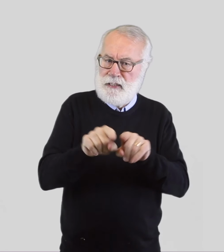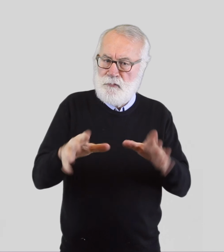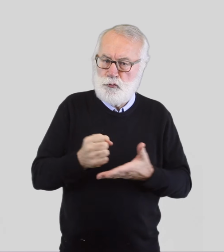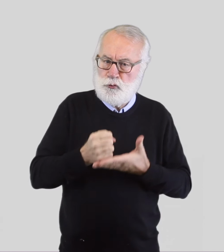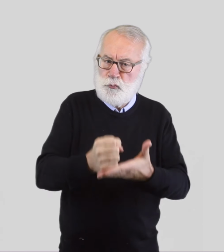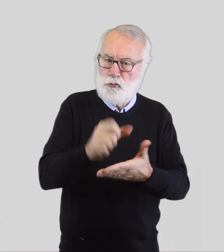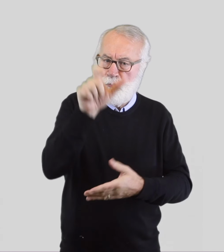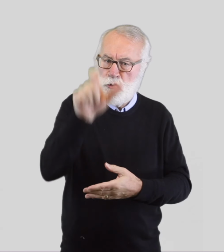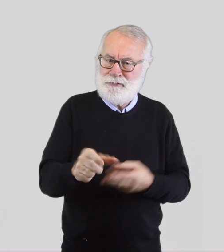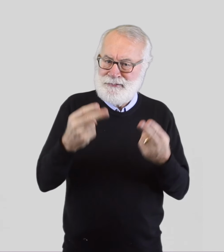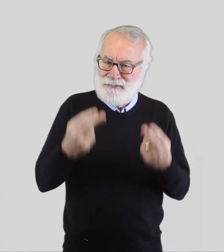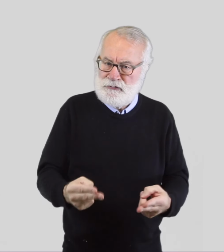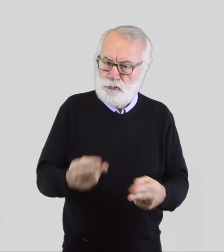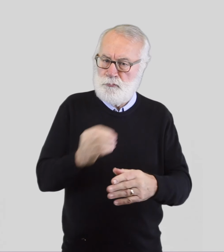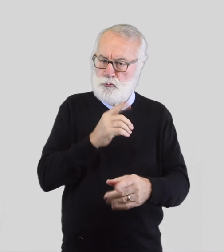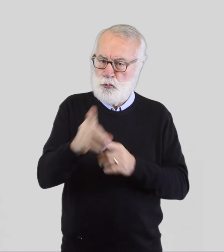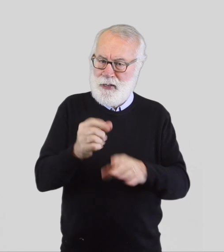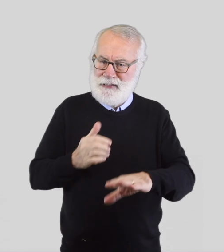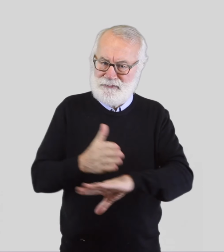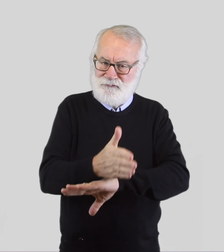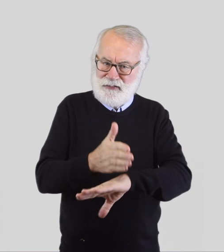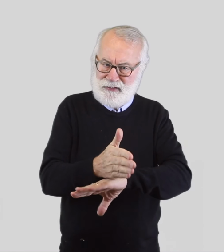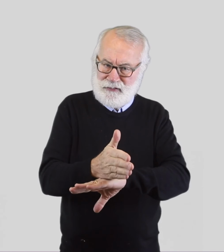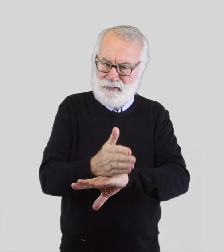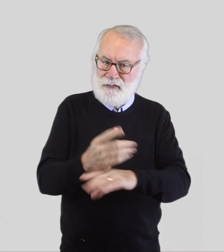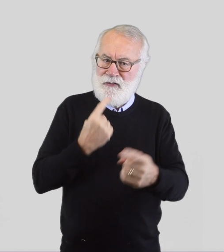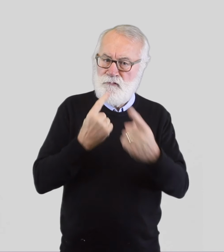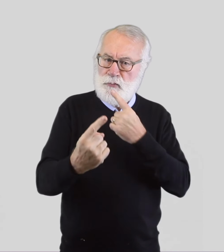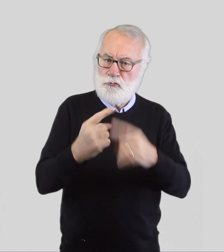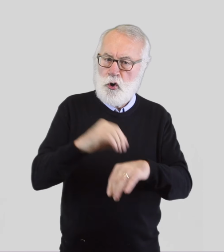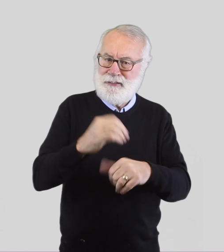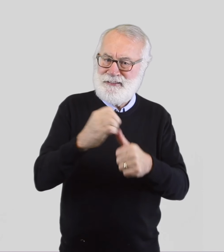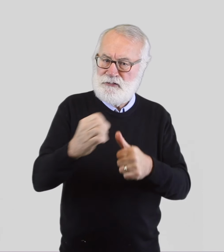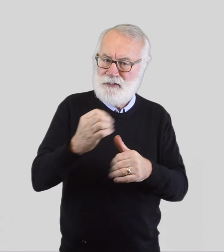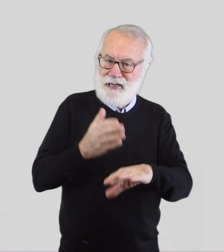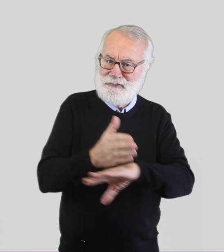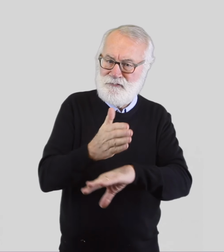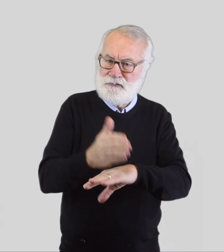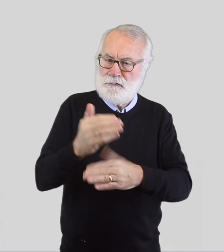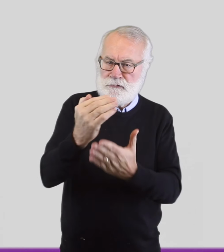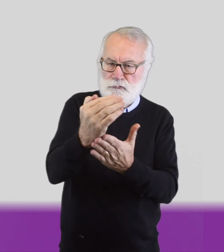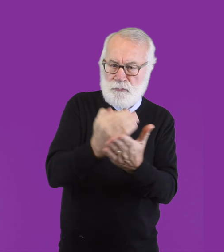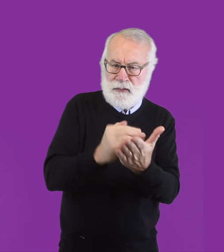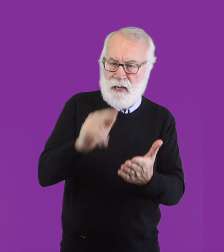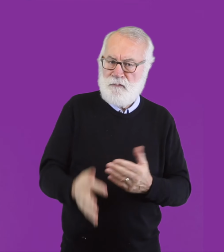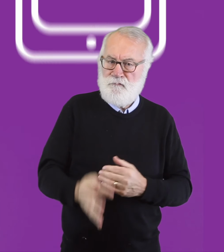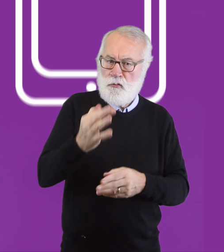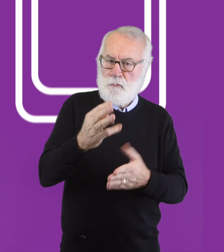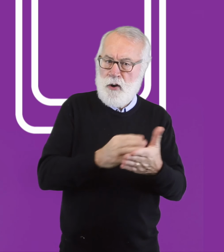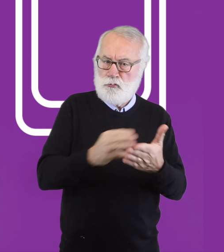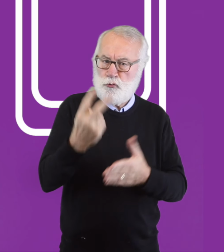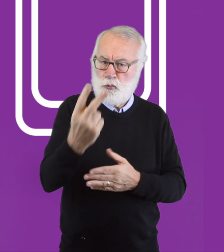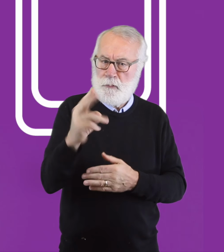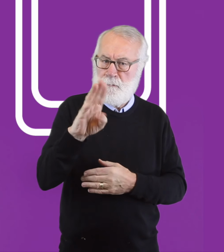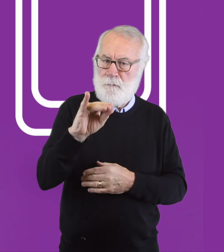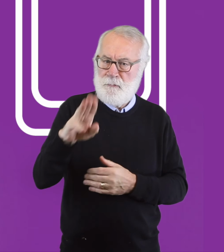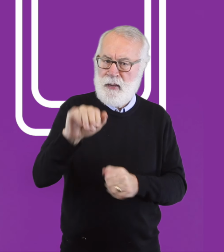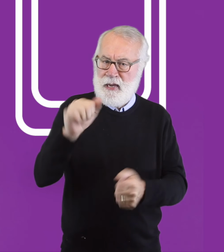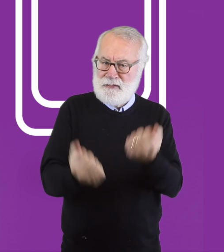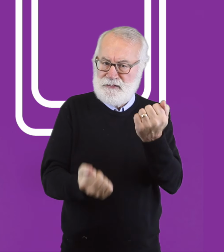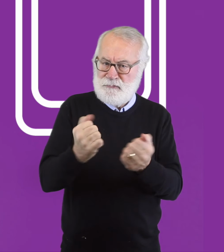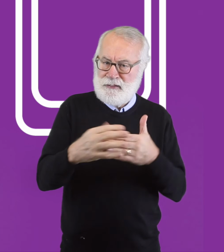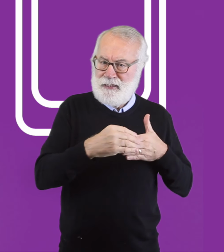descriptors explain how much support and the type of support a person needs to do the activity. Information on each of the activities